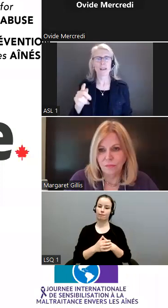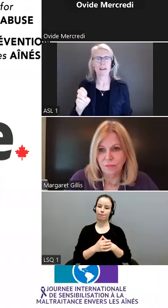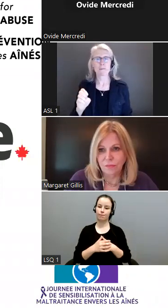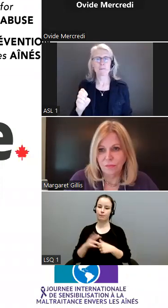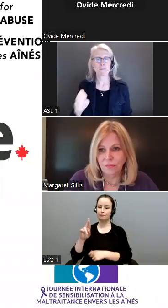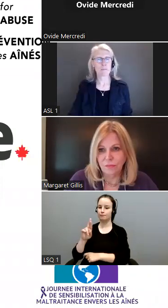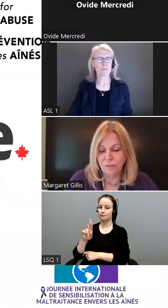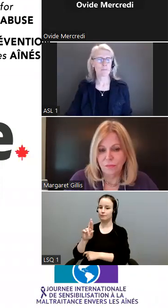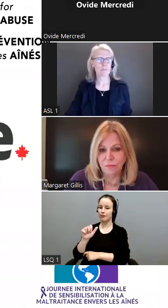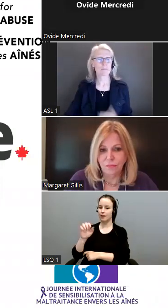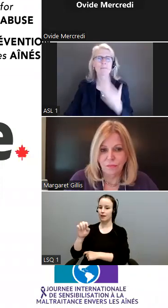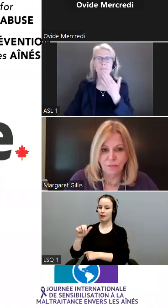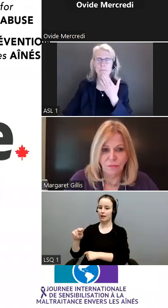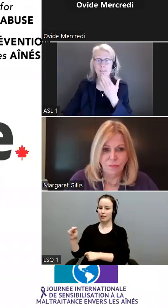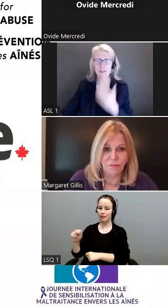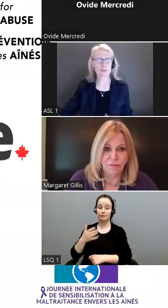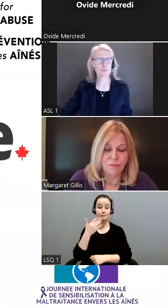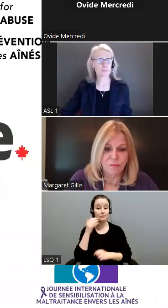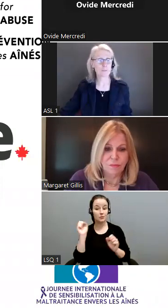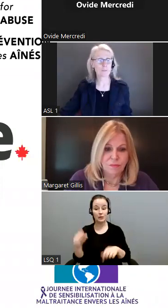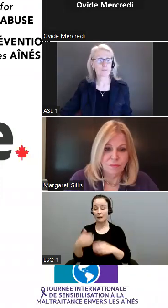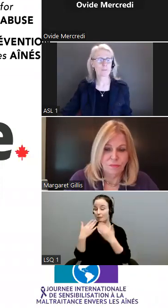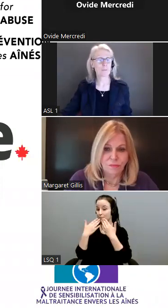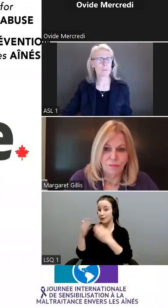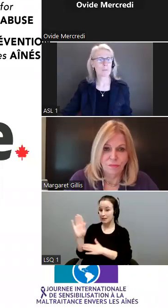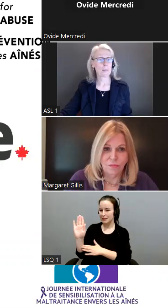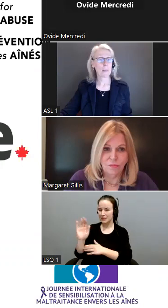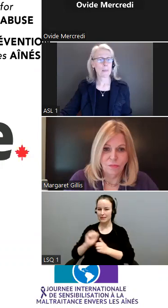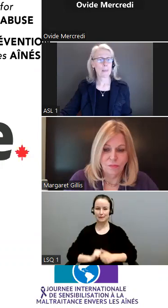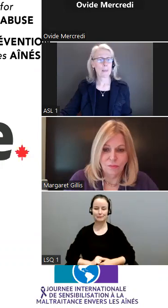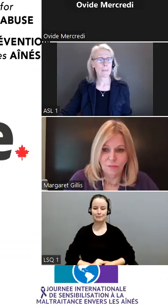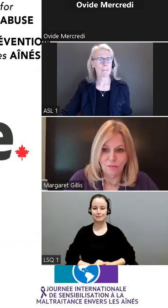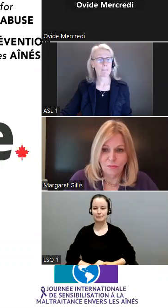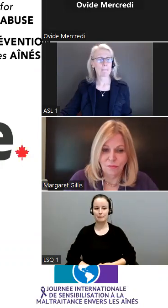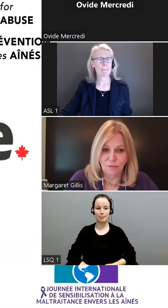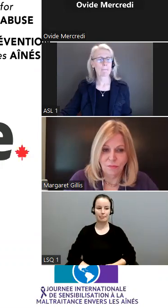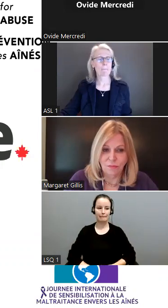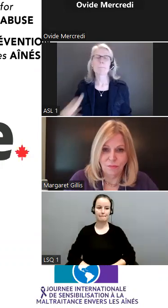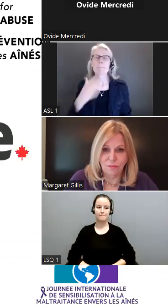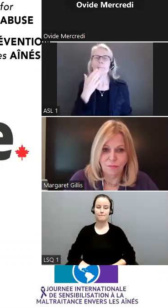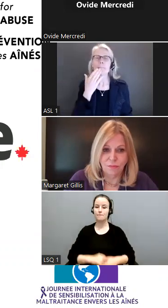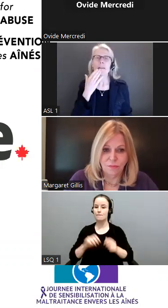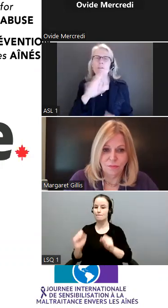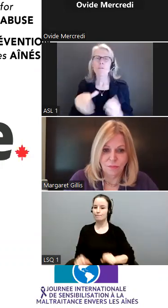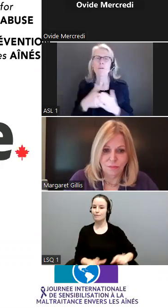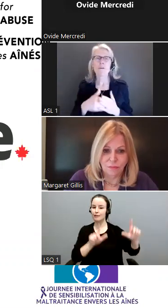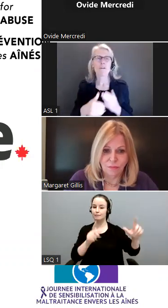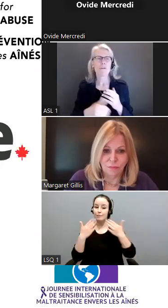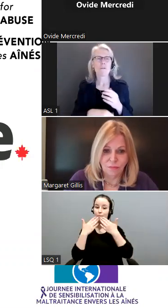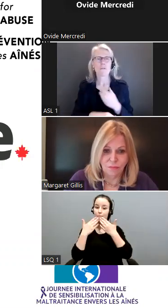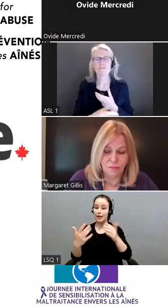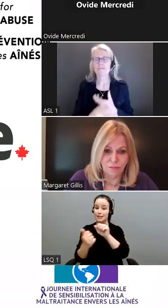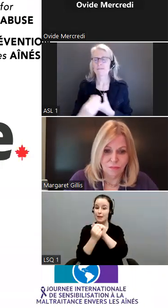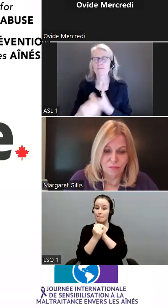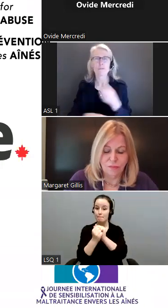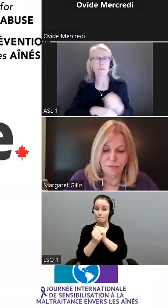Thank you, Benedict, for going over that. Just wanted to thank our partners again for joining us and hosting